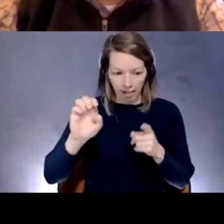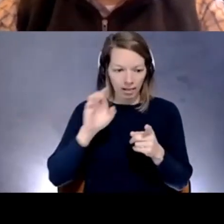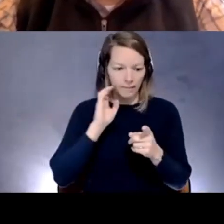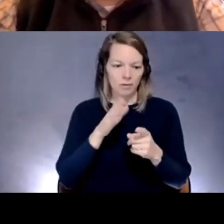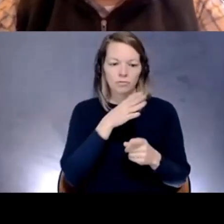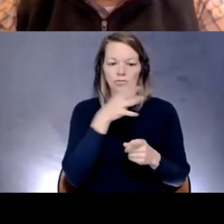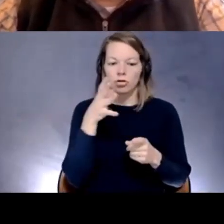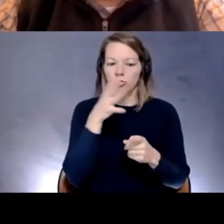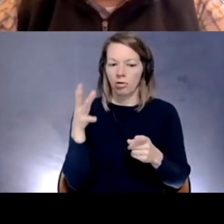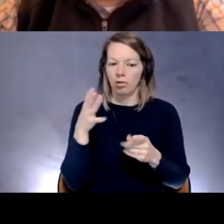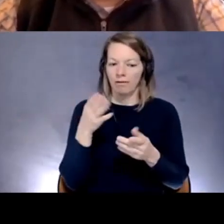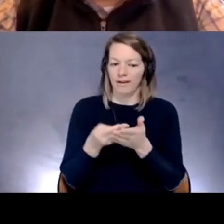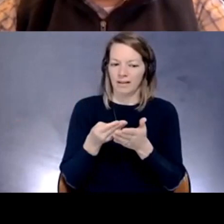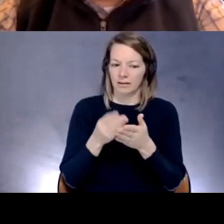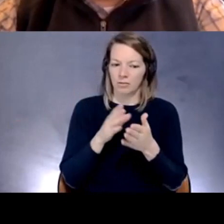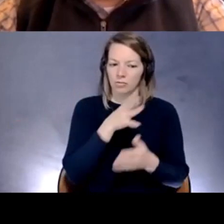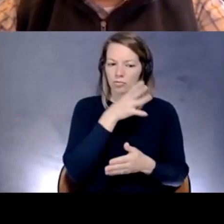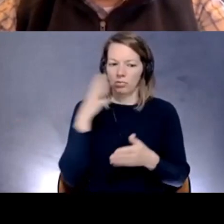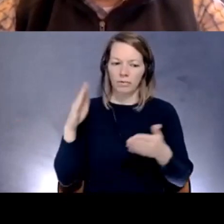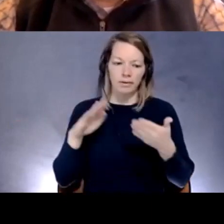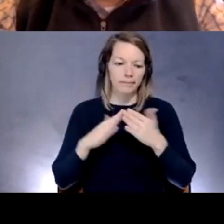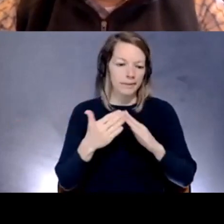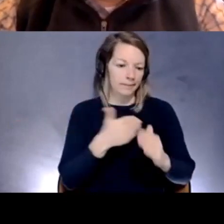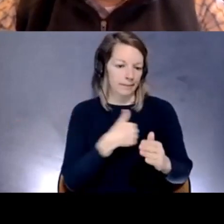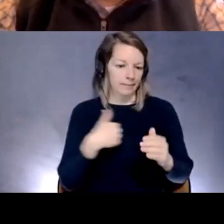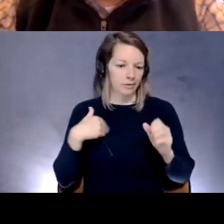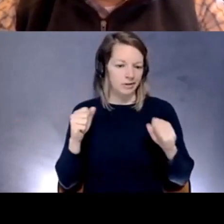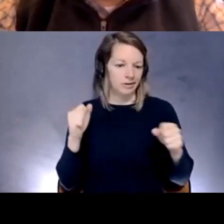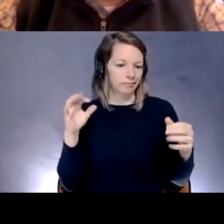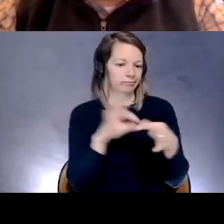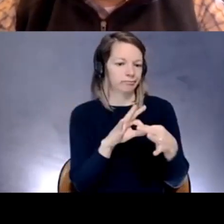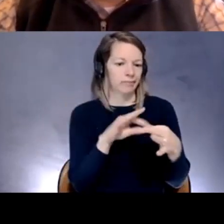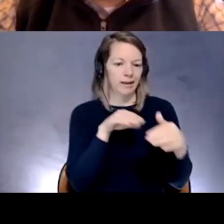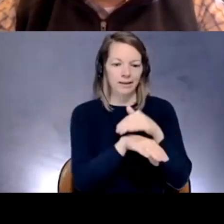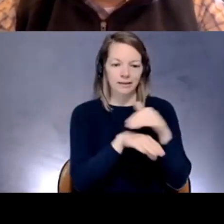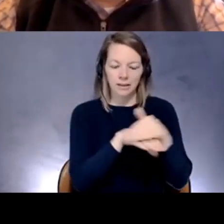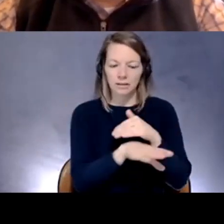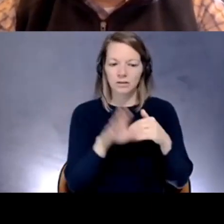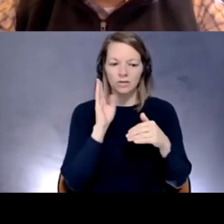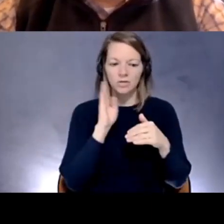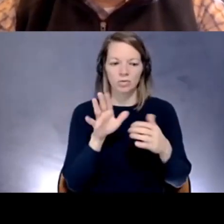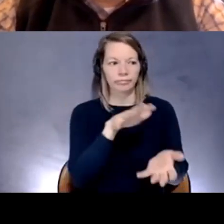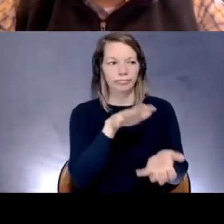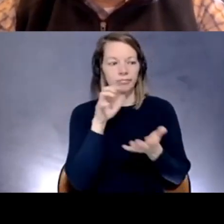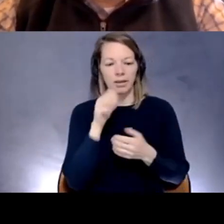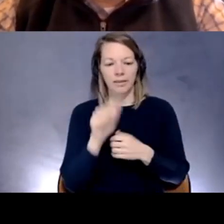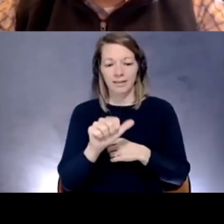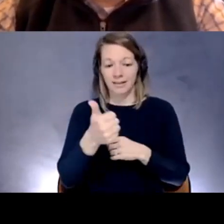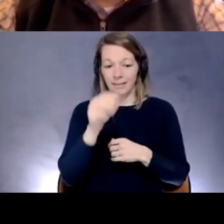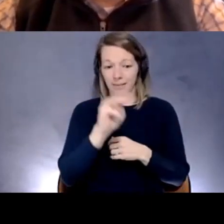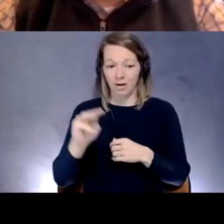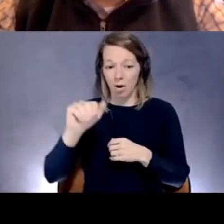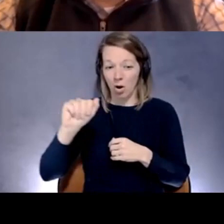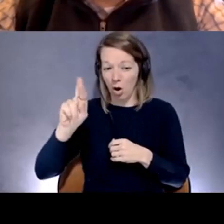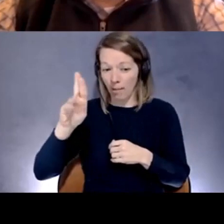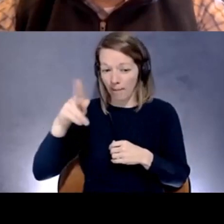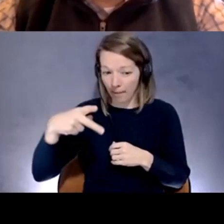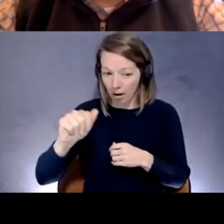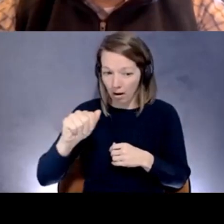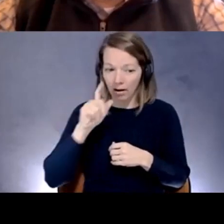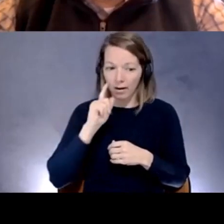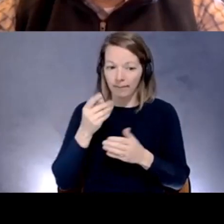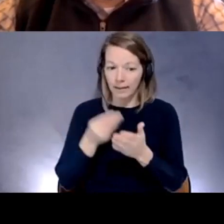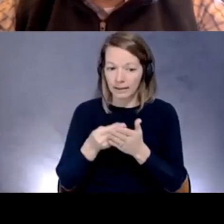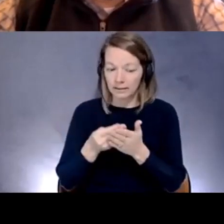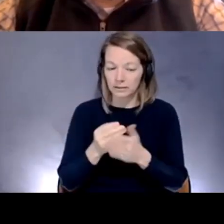help ensure rural community members can access the health services they need by leveraging the $10 million ARPA affordability and access monies?